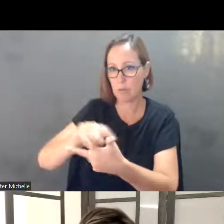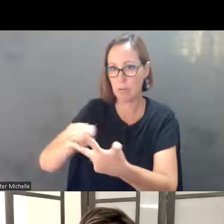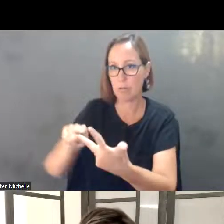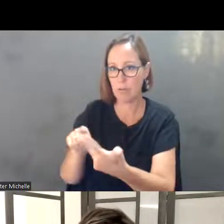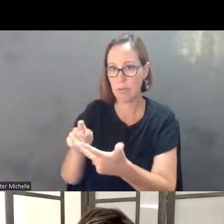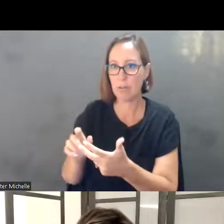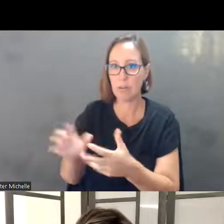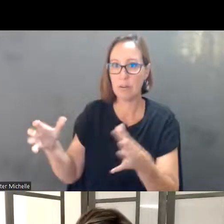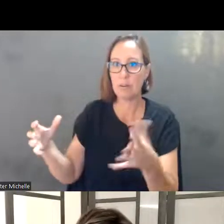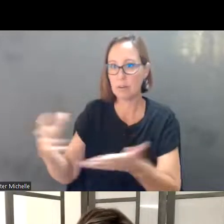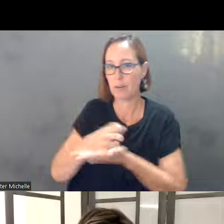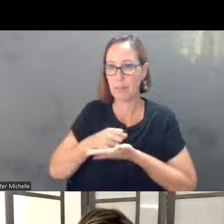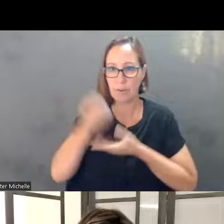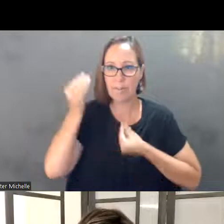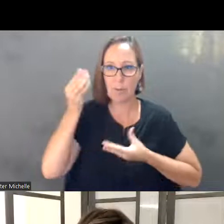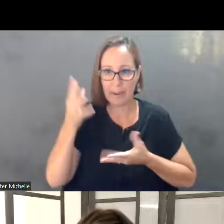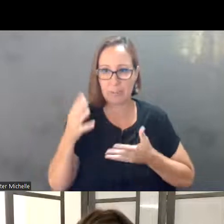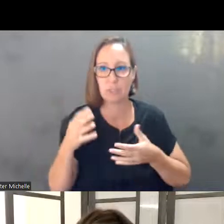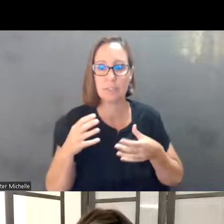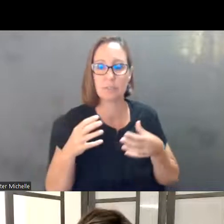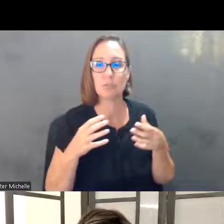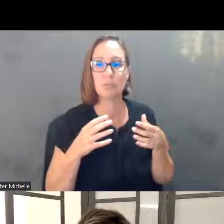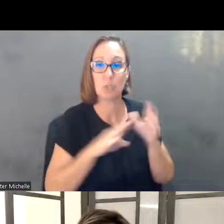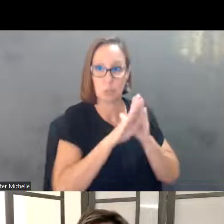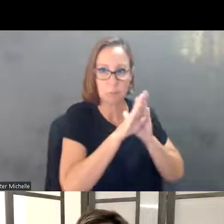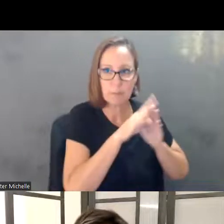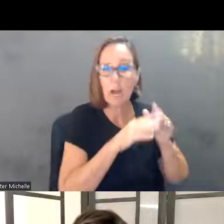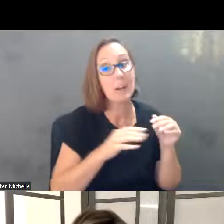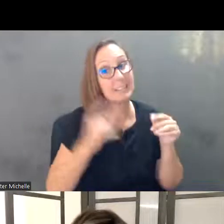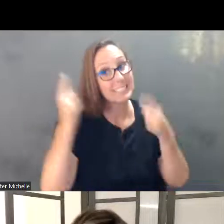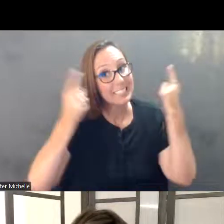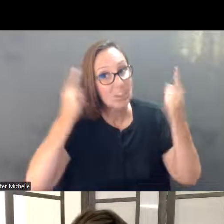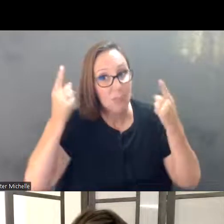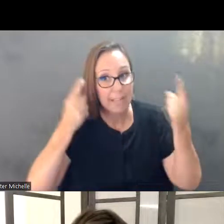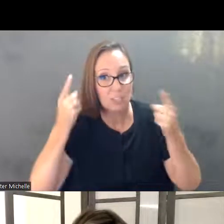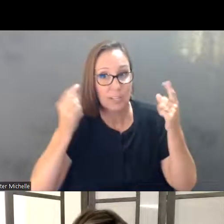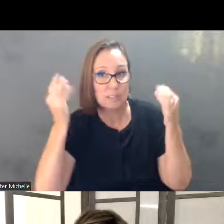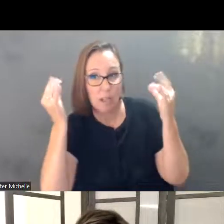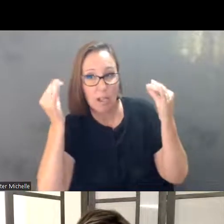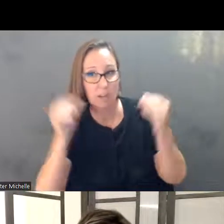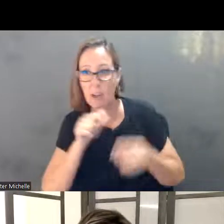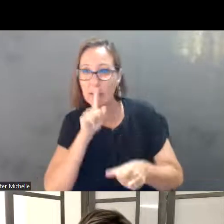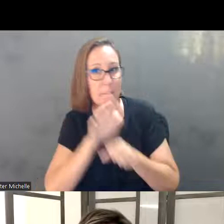want to emphasize, these are considerations right now, not necessarily commitments.